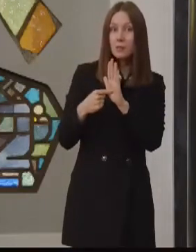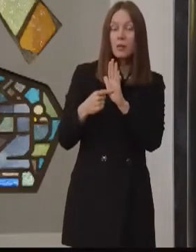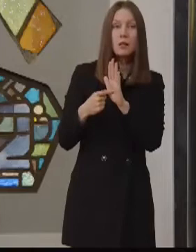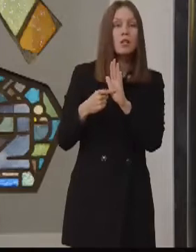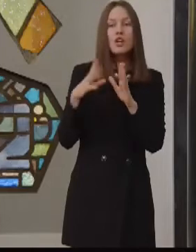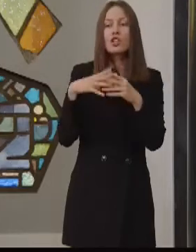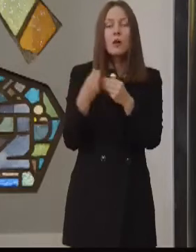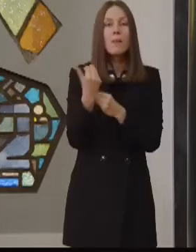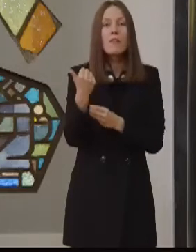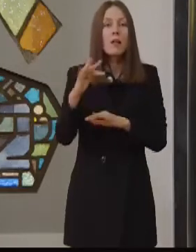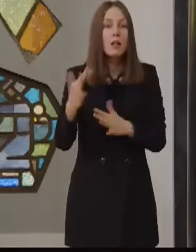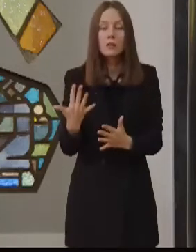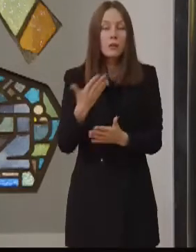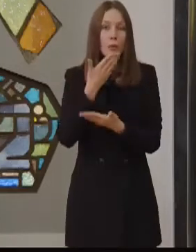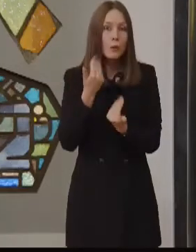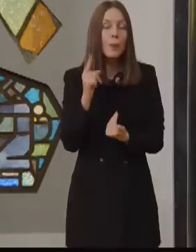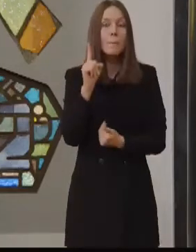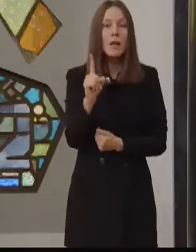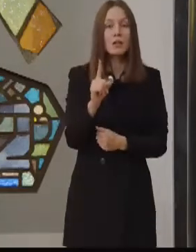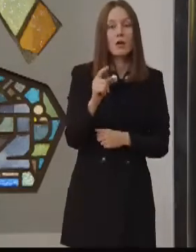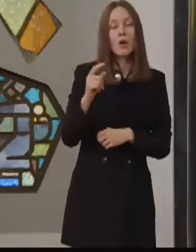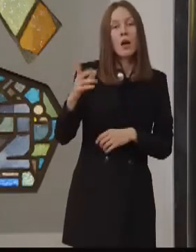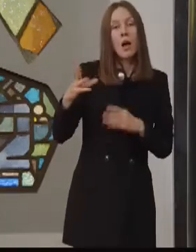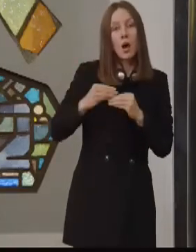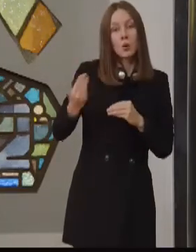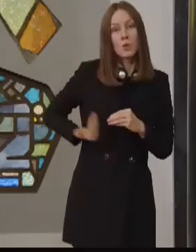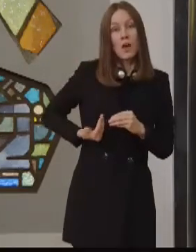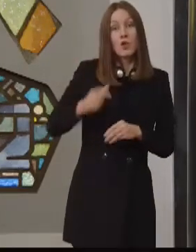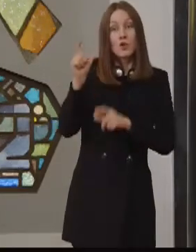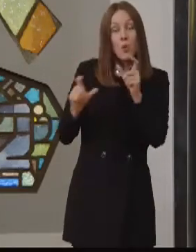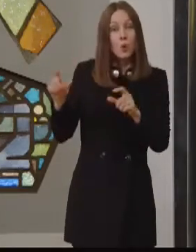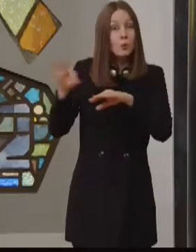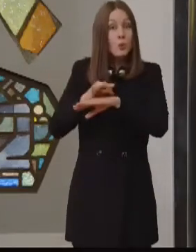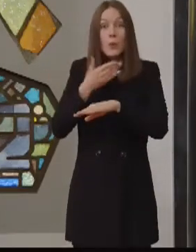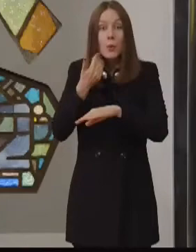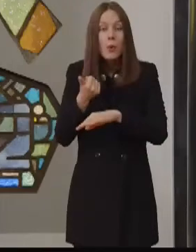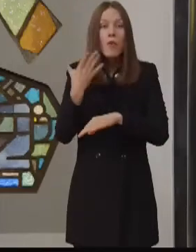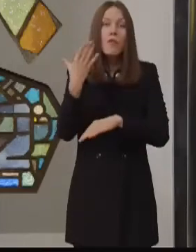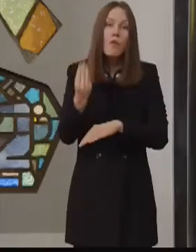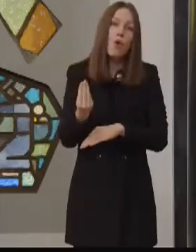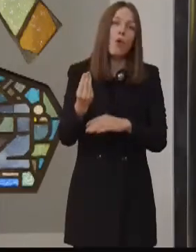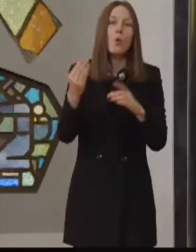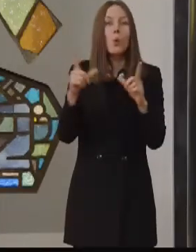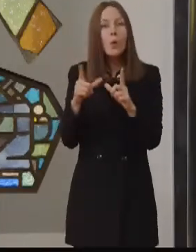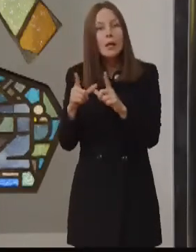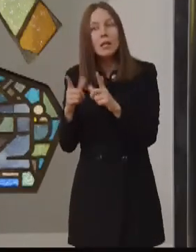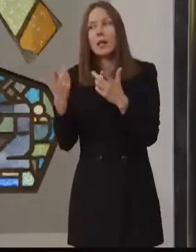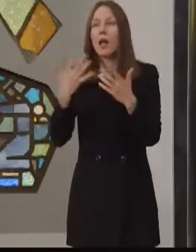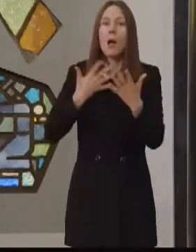the Constitution and it is interpreted by the Constitutional Court. Our